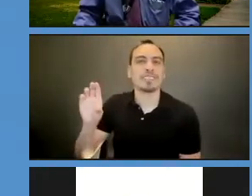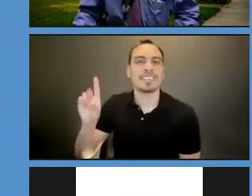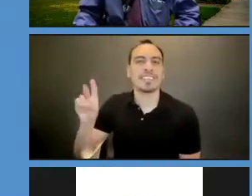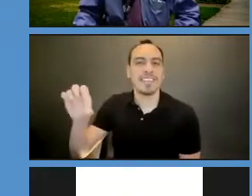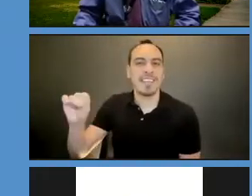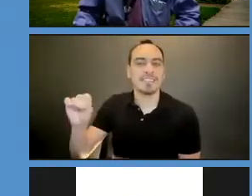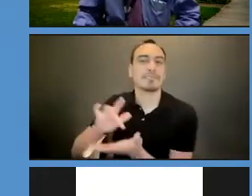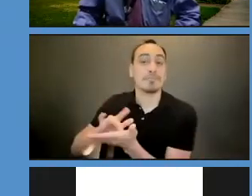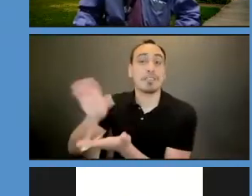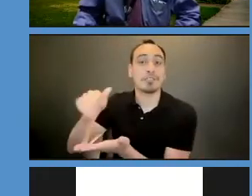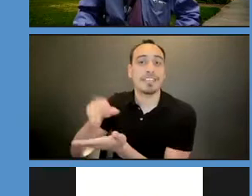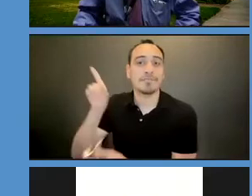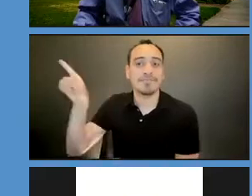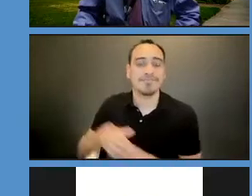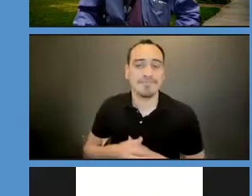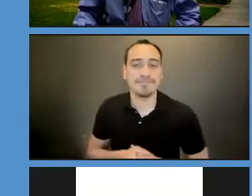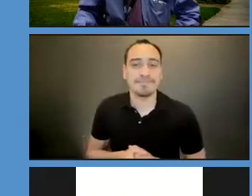Center.